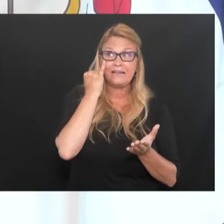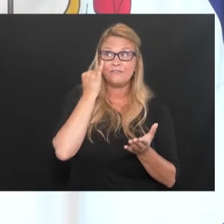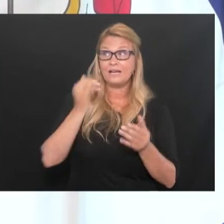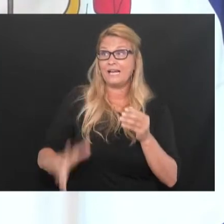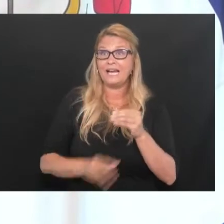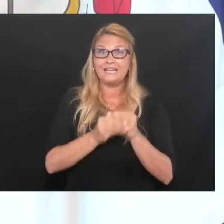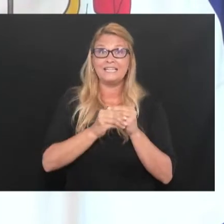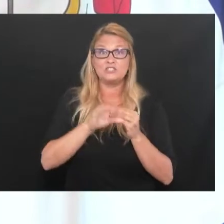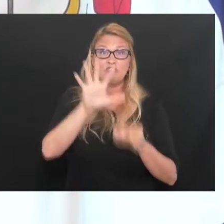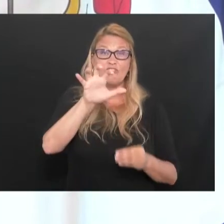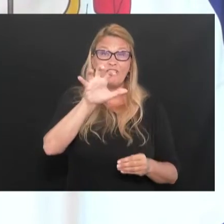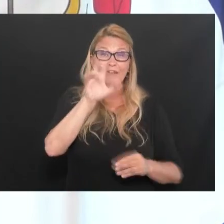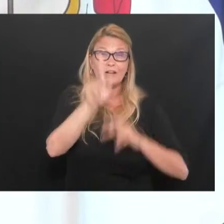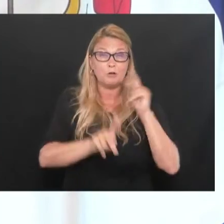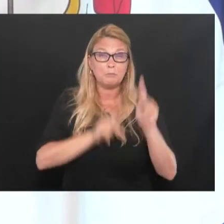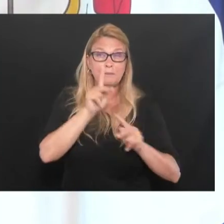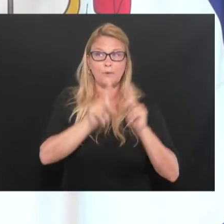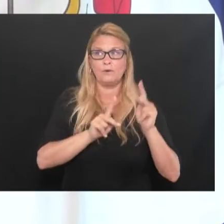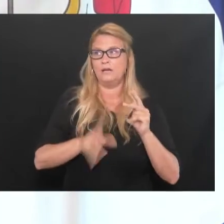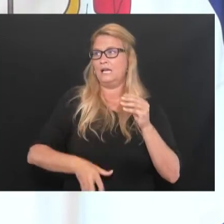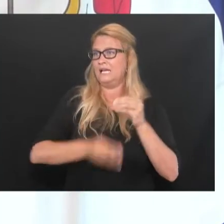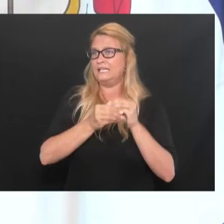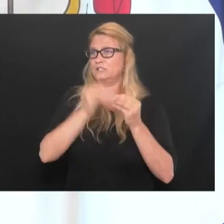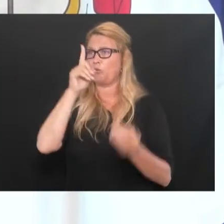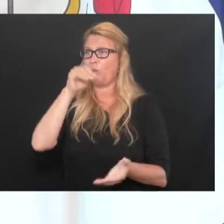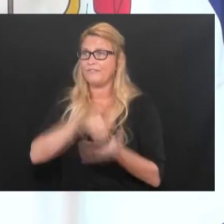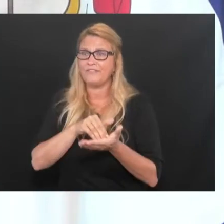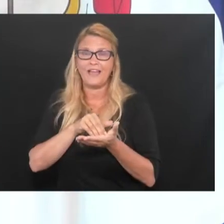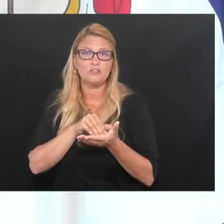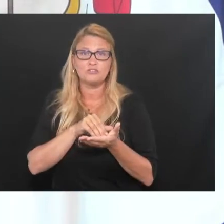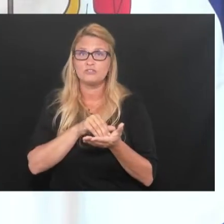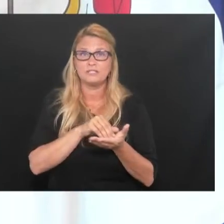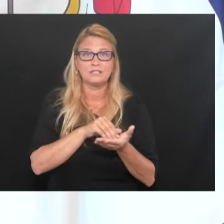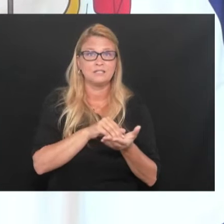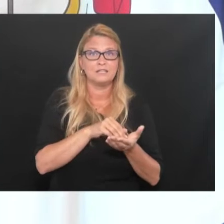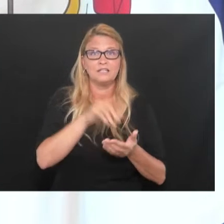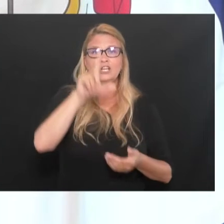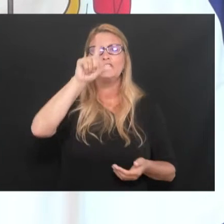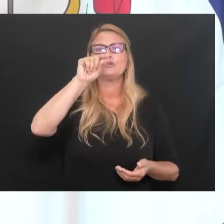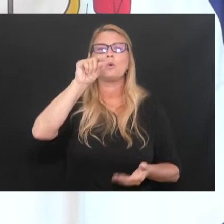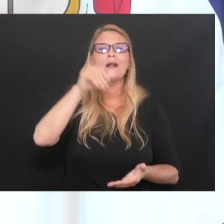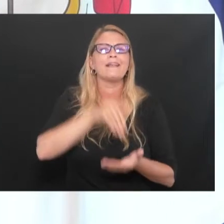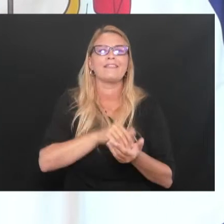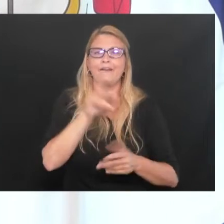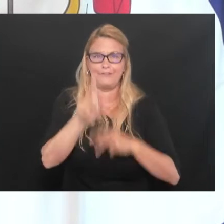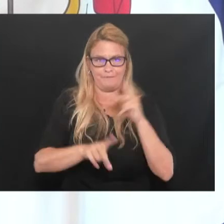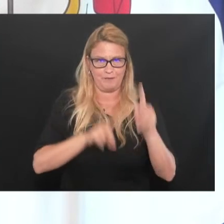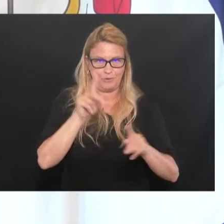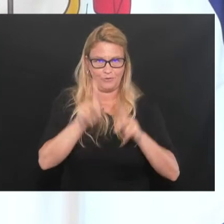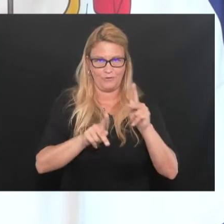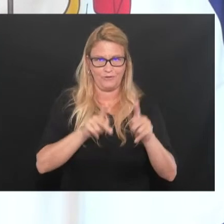additional 500, if we get an additional 1,000, if we get an additional 20,000 and everything,